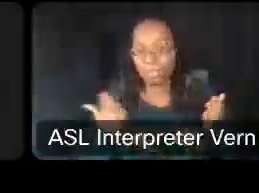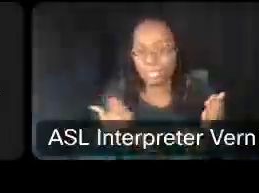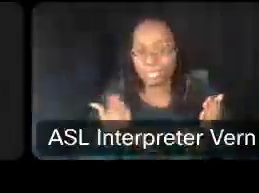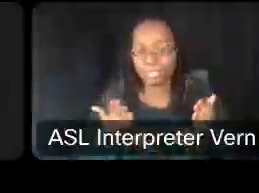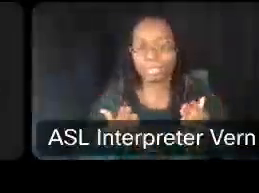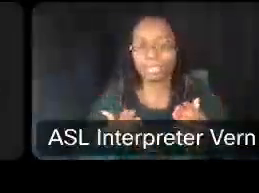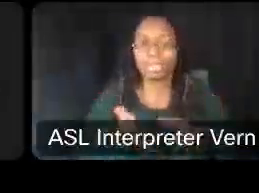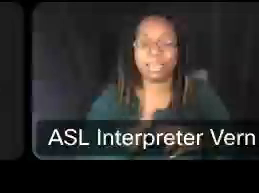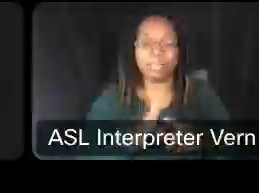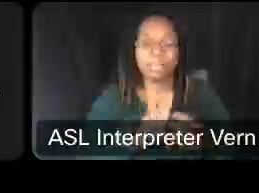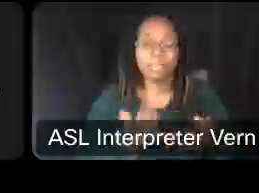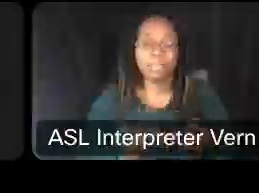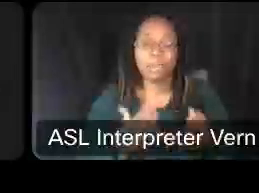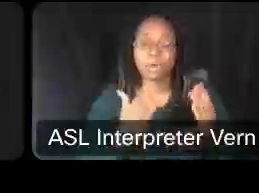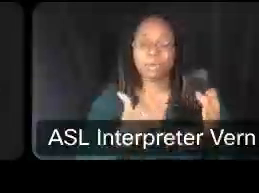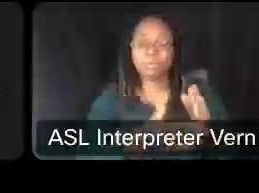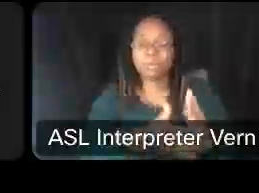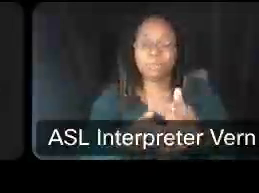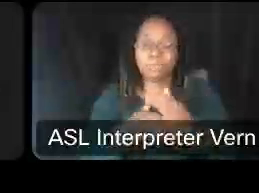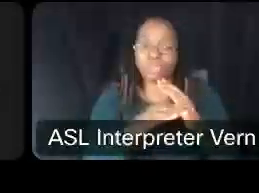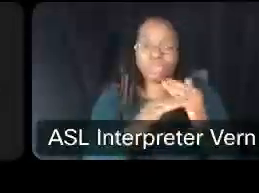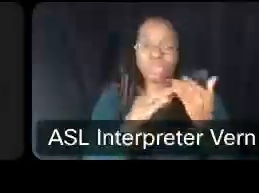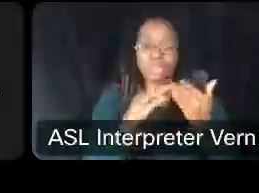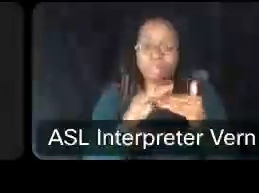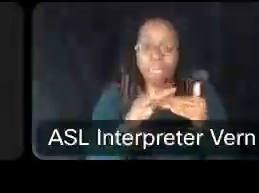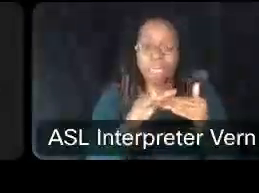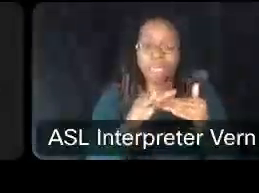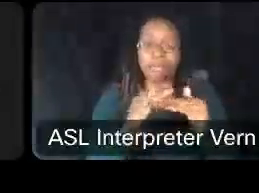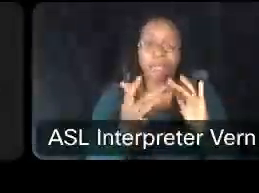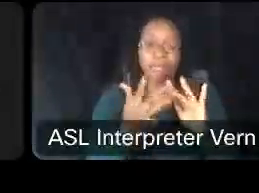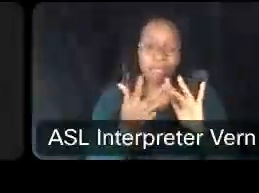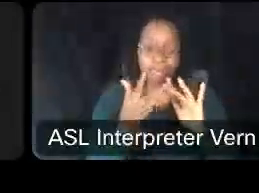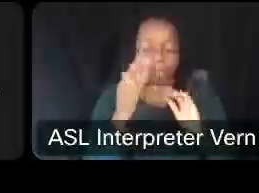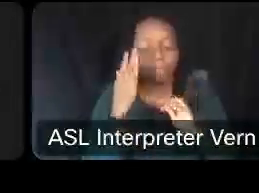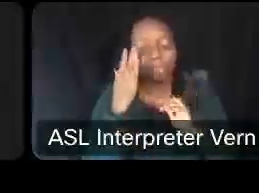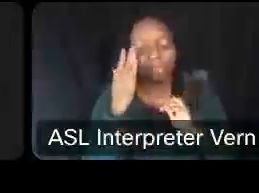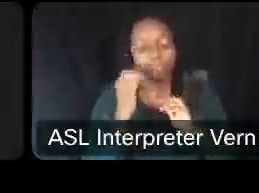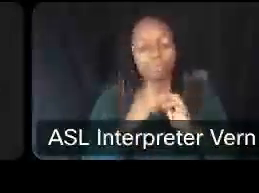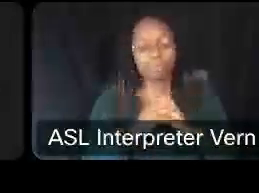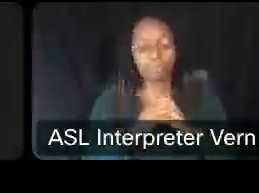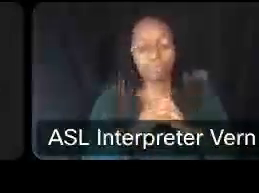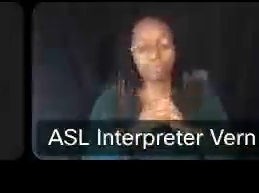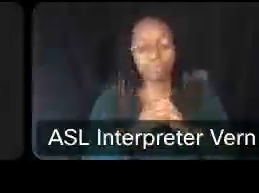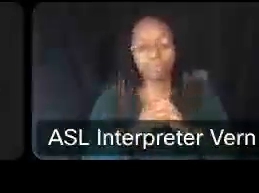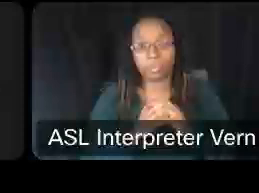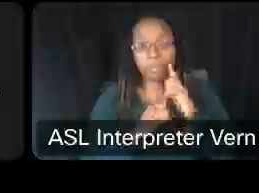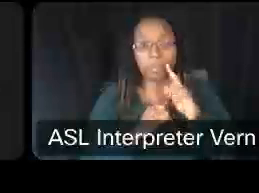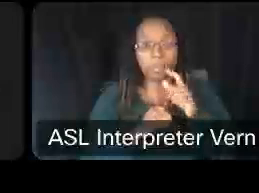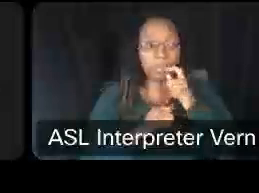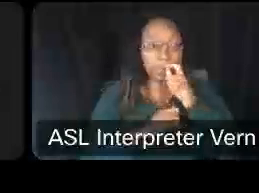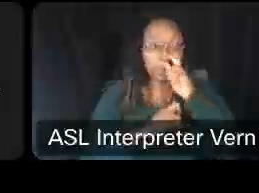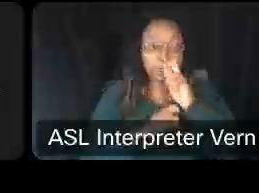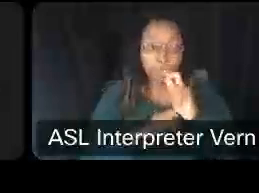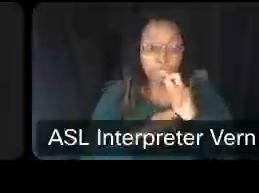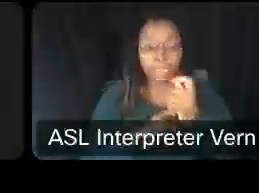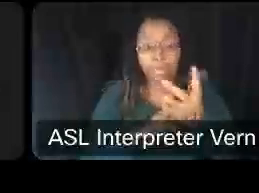offer to do a shared email contact, to share for those who were interested and wanted